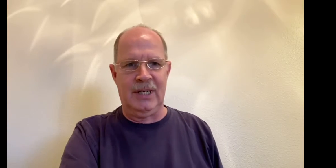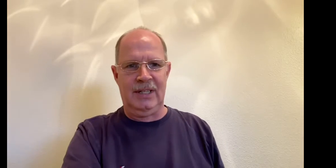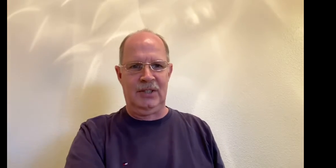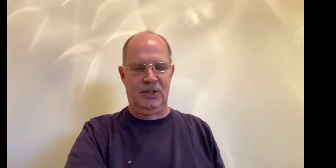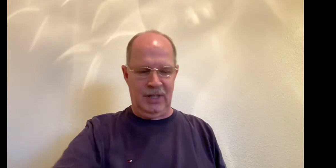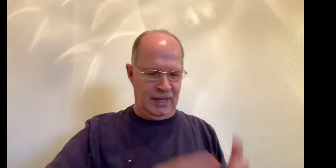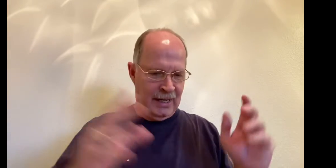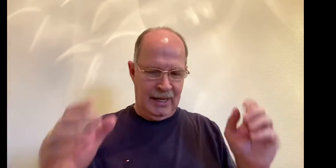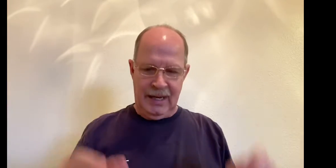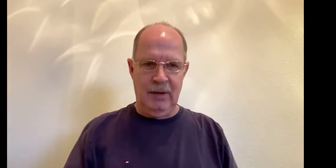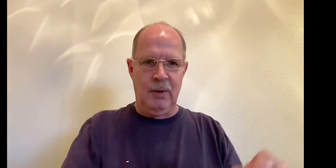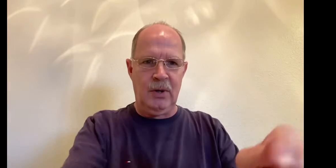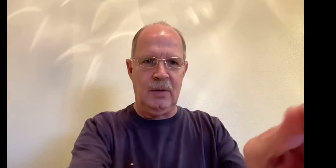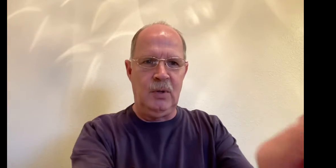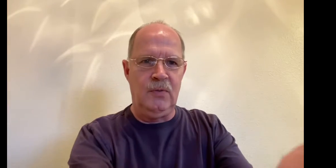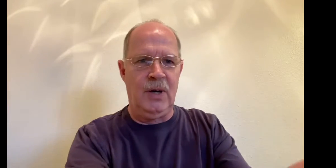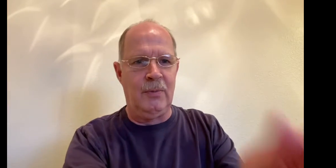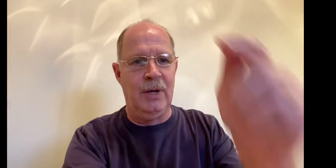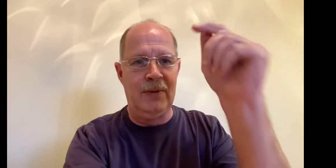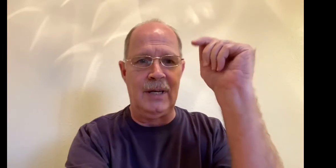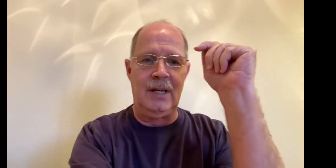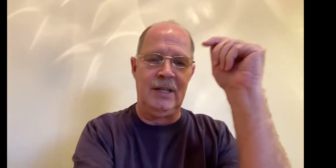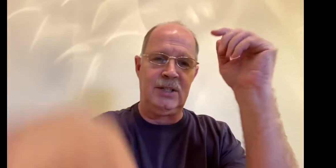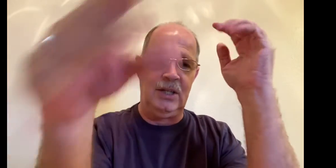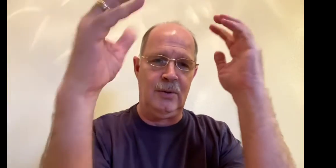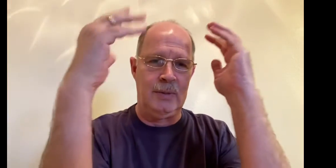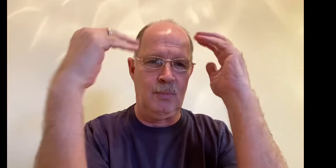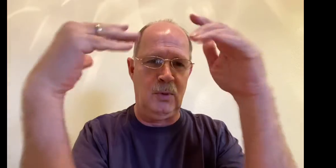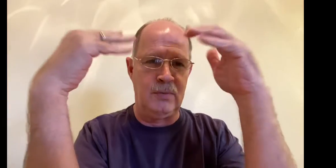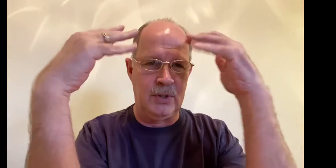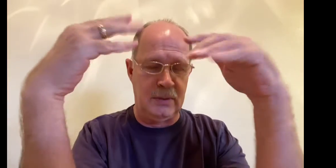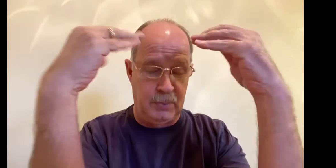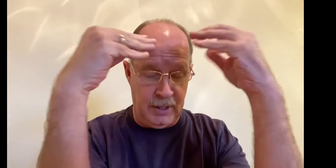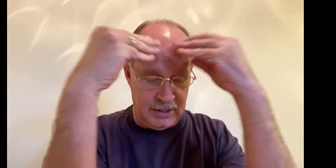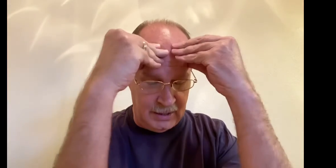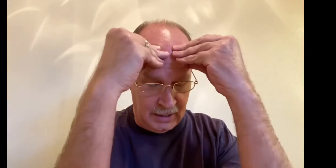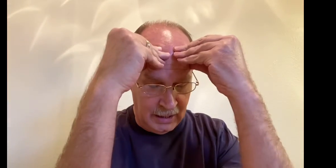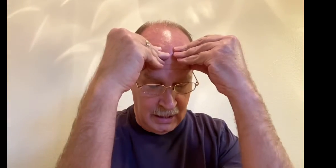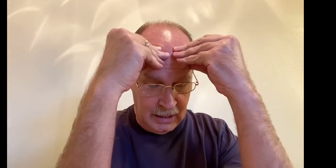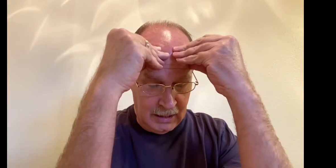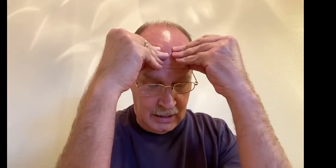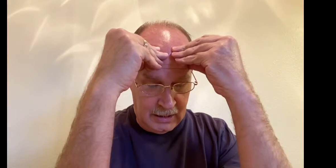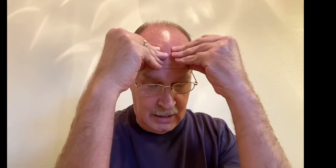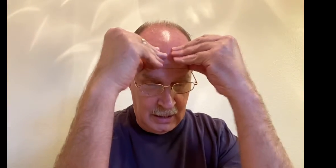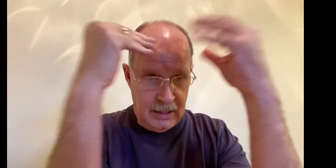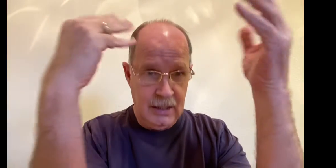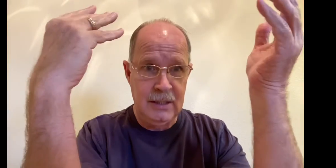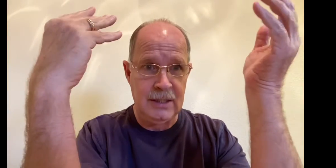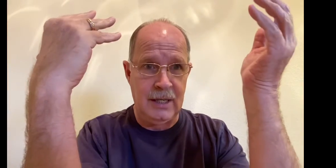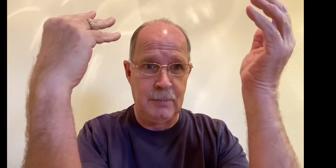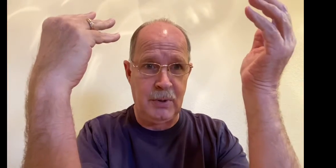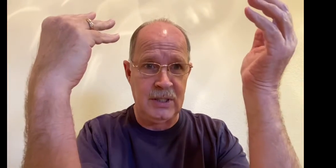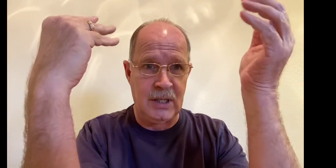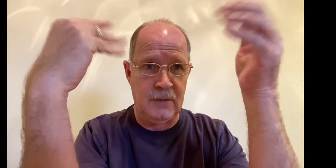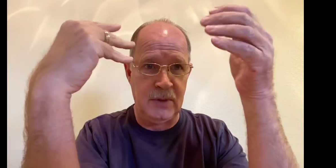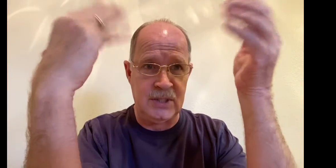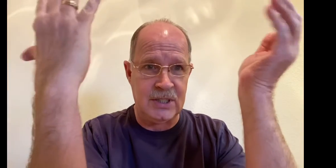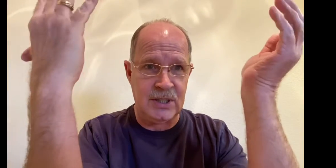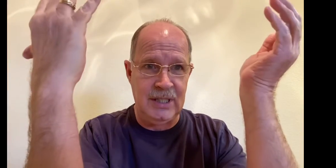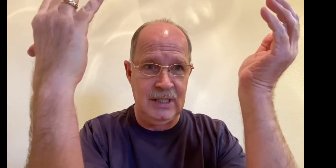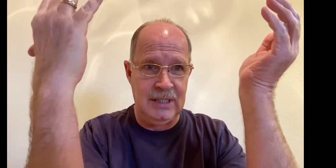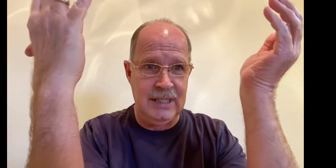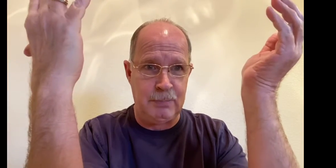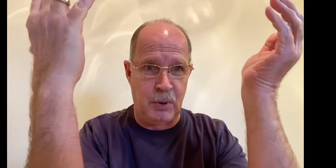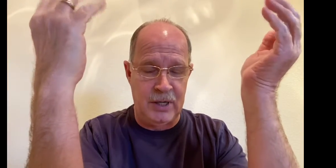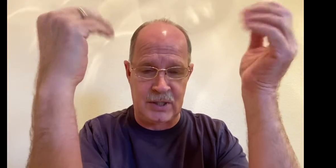was that? Yesterday? Anyway, we're going to move on. We've got a lot of show and more of the depressing. It's not a press conference. It's